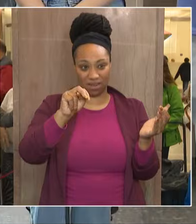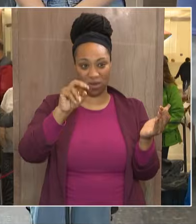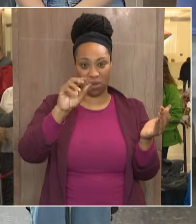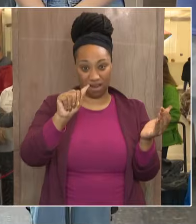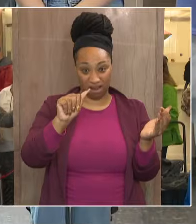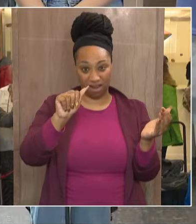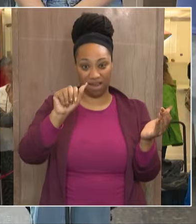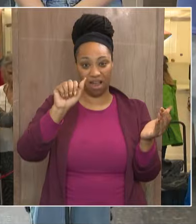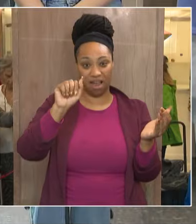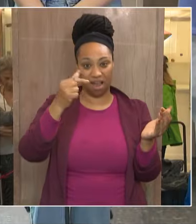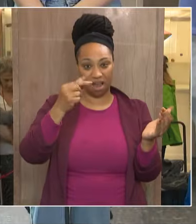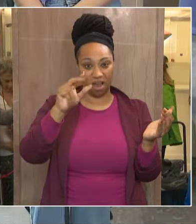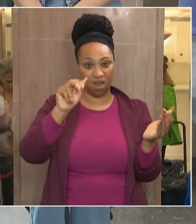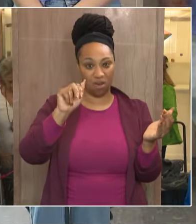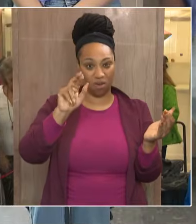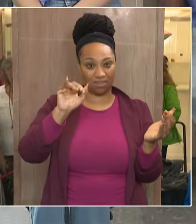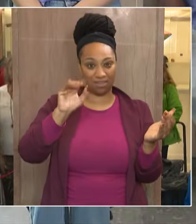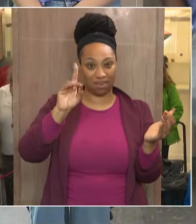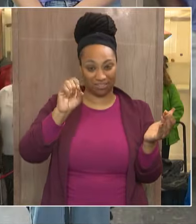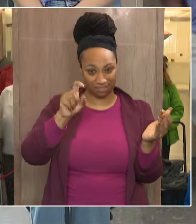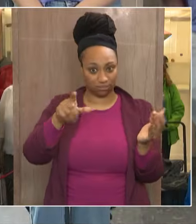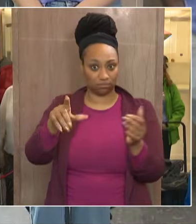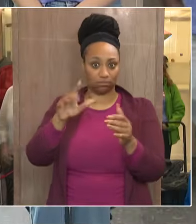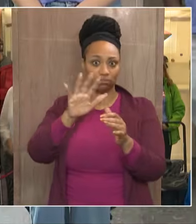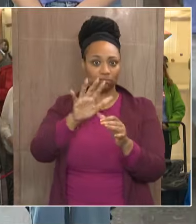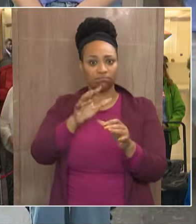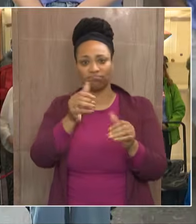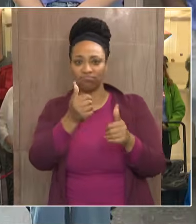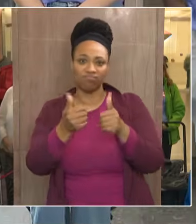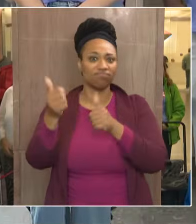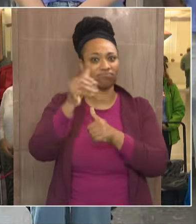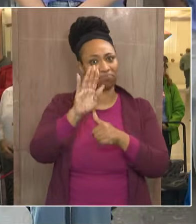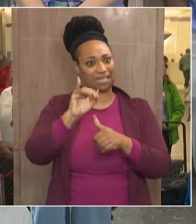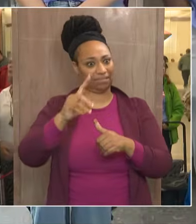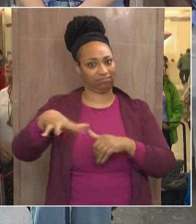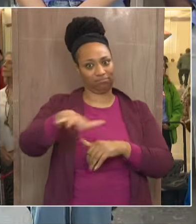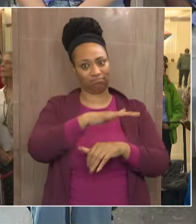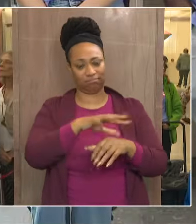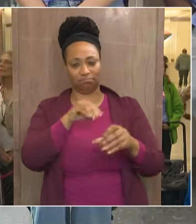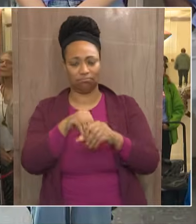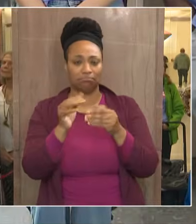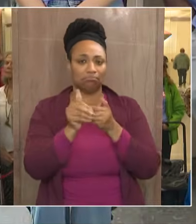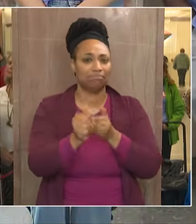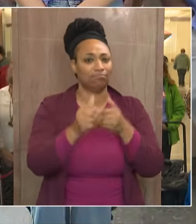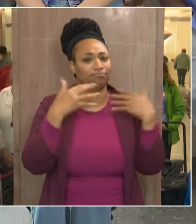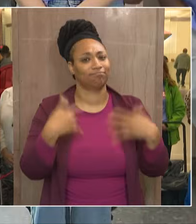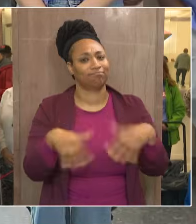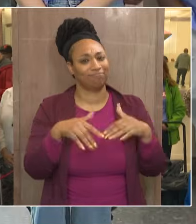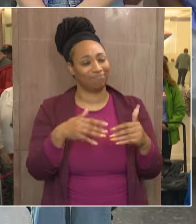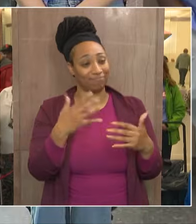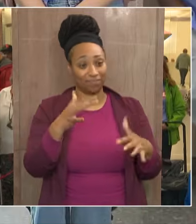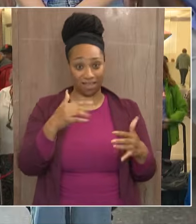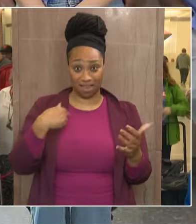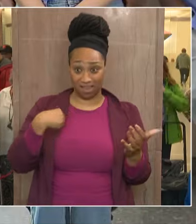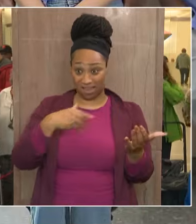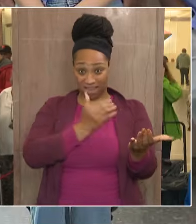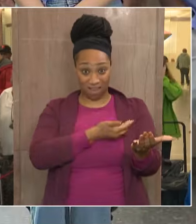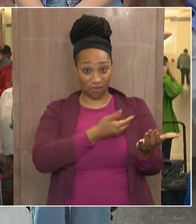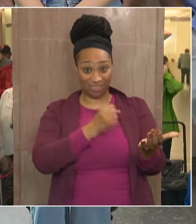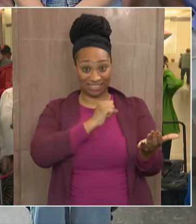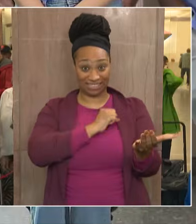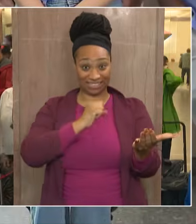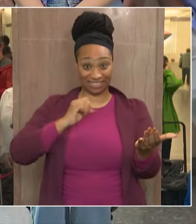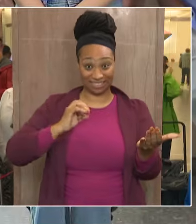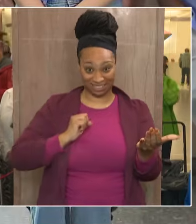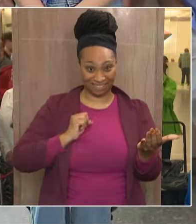team for their work in downtown. So over the past year, OP staff, Office of Planning staff, have really collaborated with